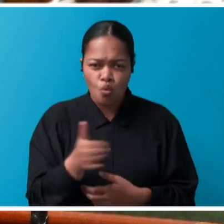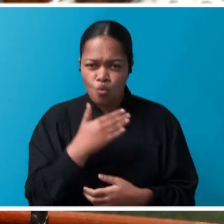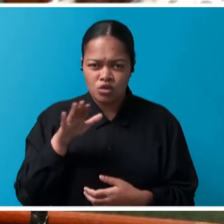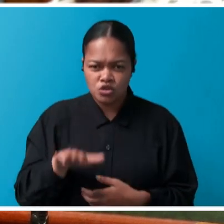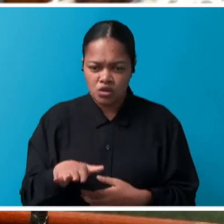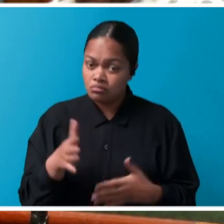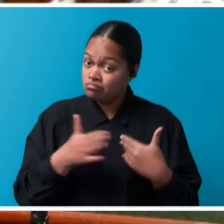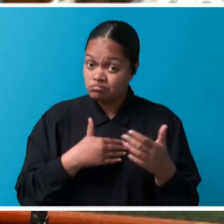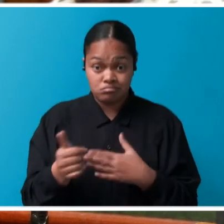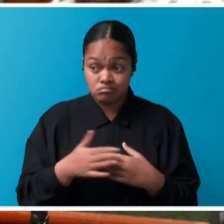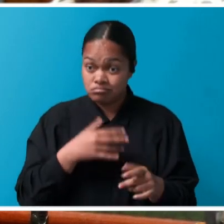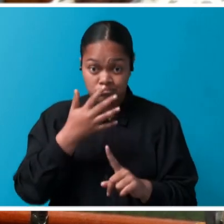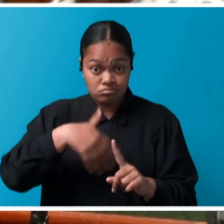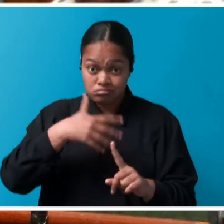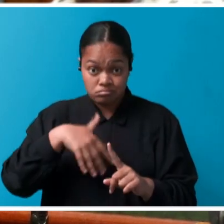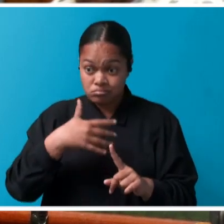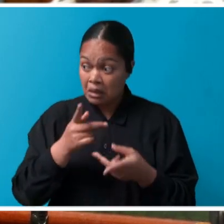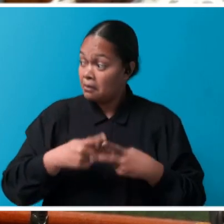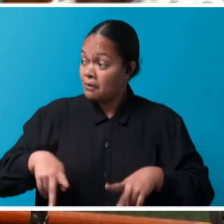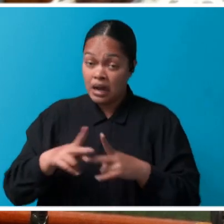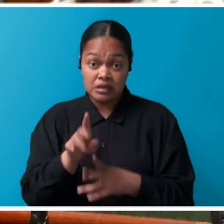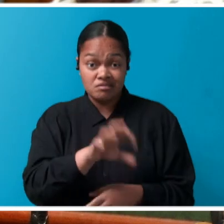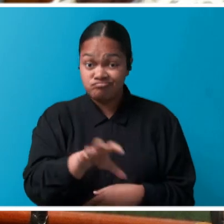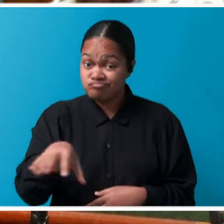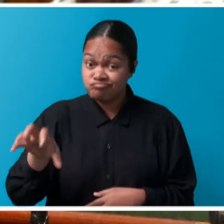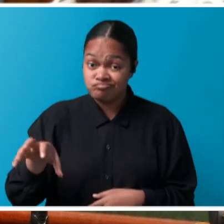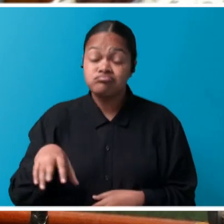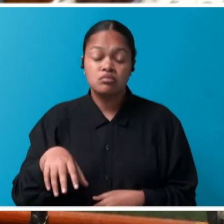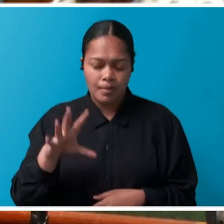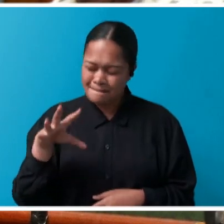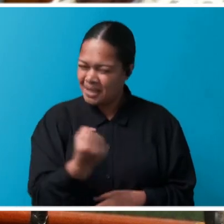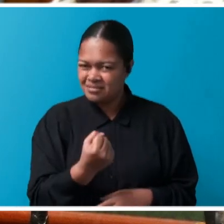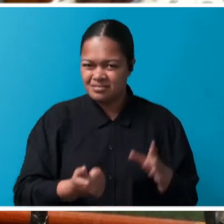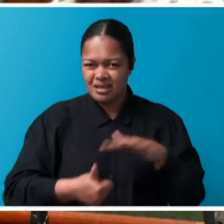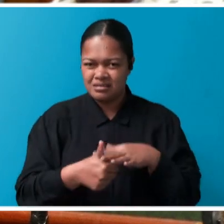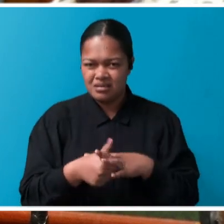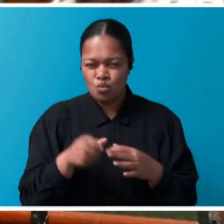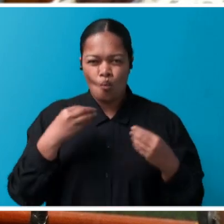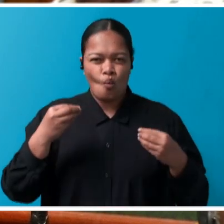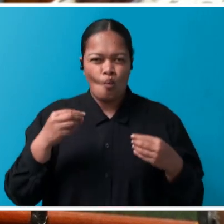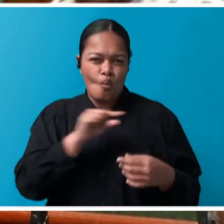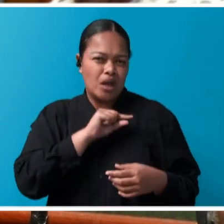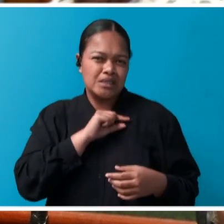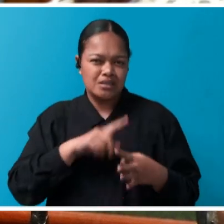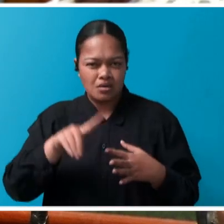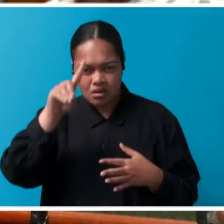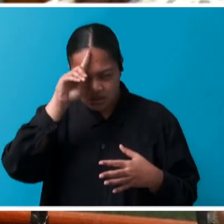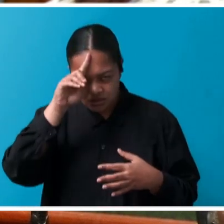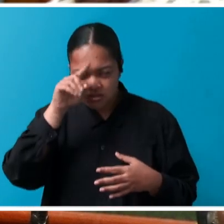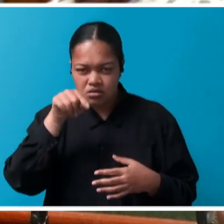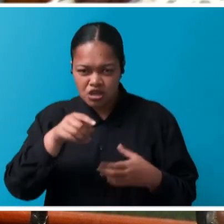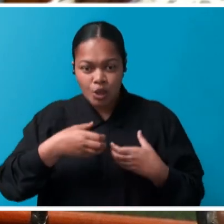background or geographical location, has access to quality education. This includes increasing